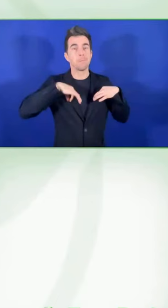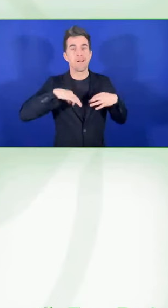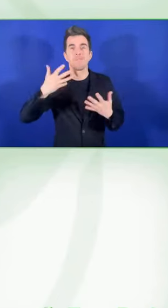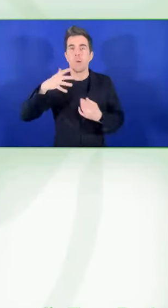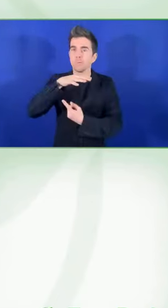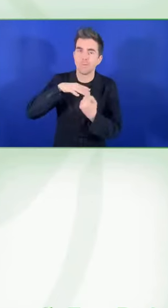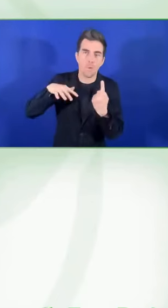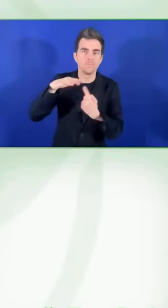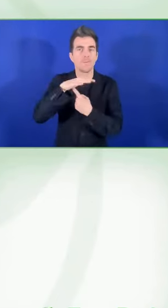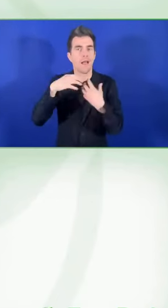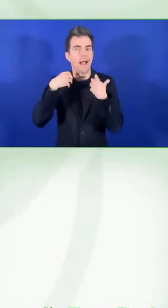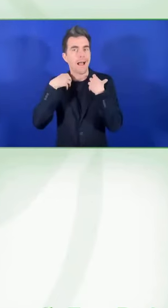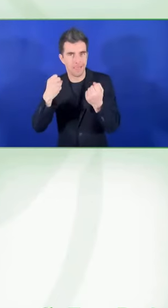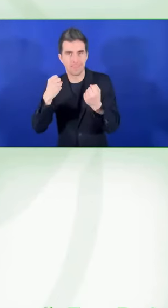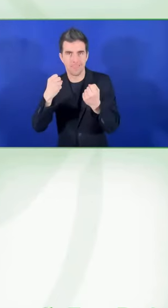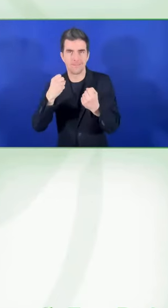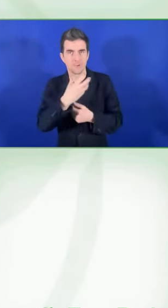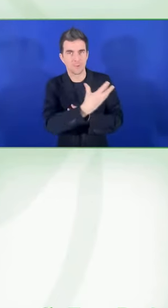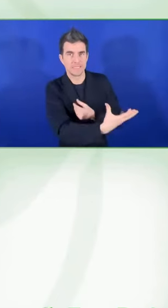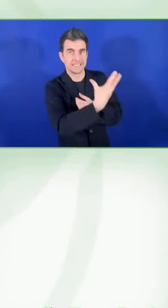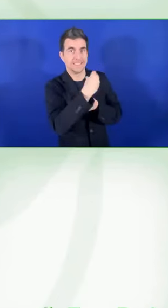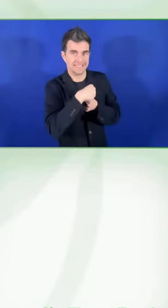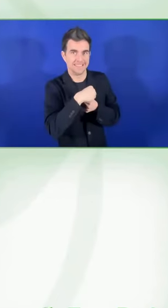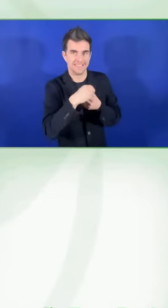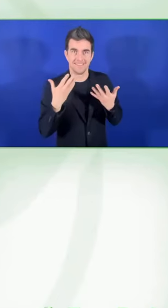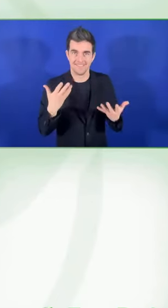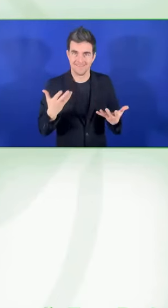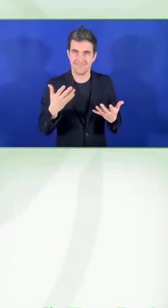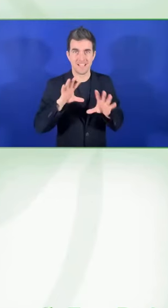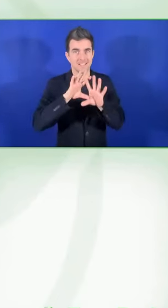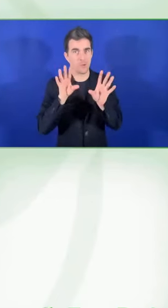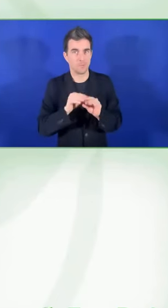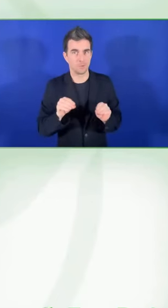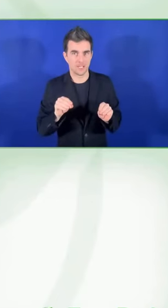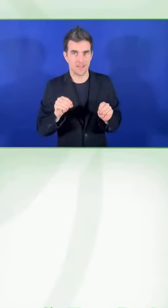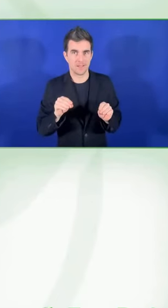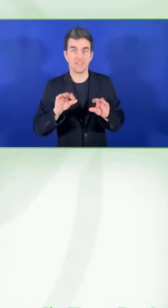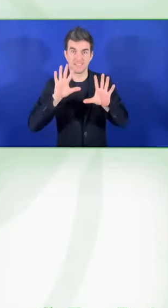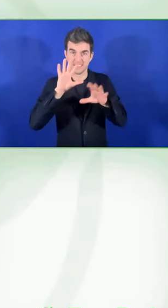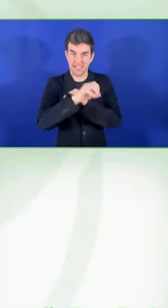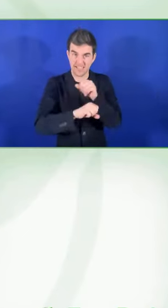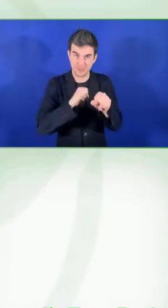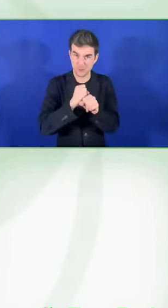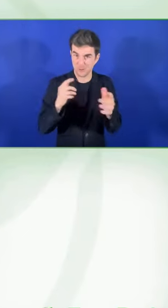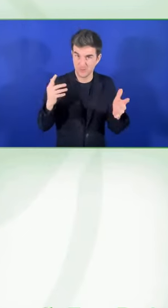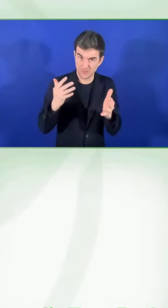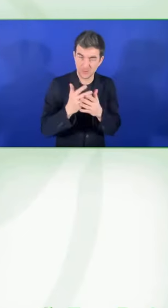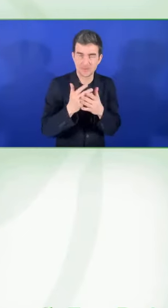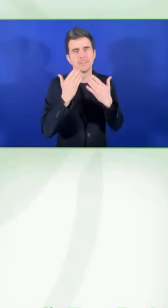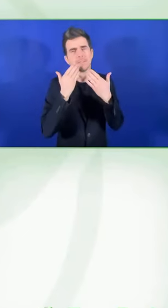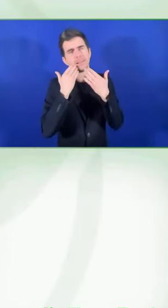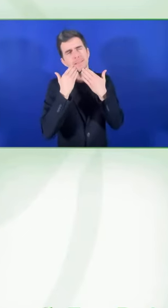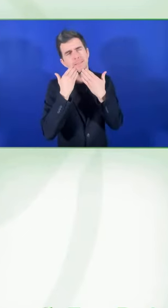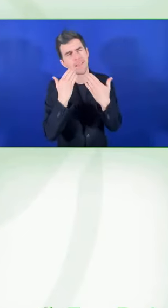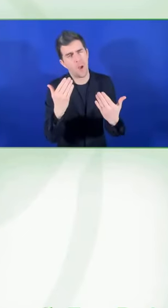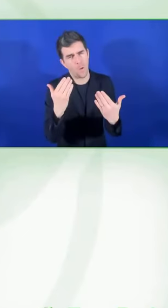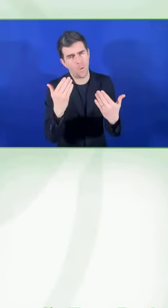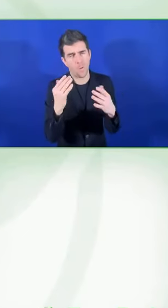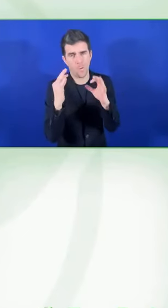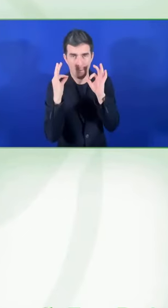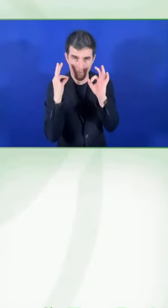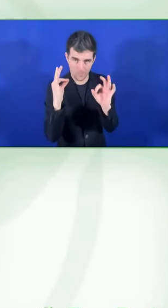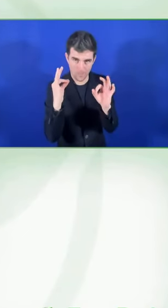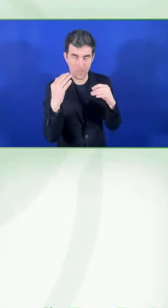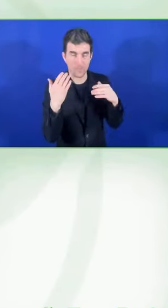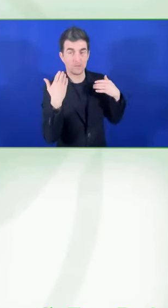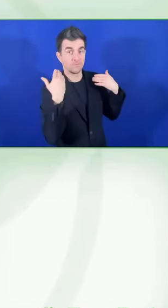Yeah, seriously, we haven't had that, and that means a lot to us. But also, there's a few things I've been given little tips on you. One is